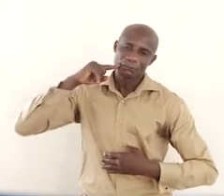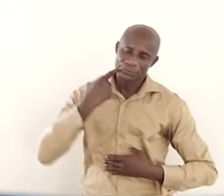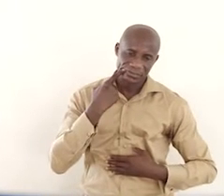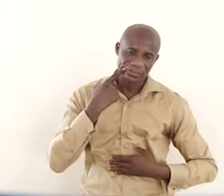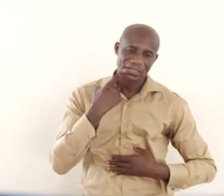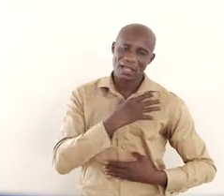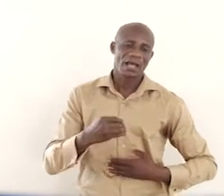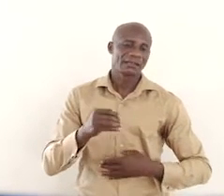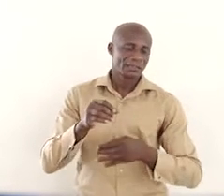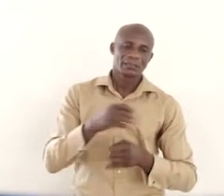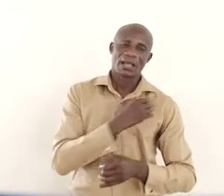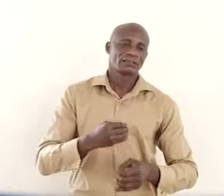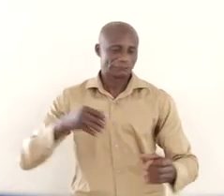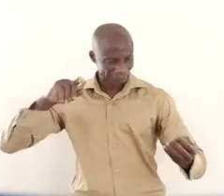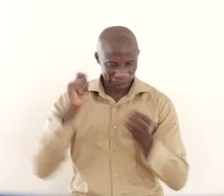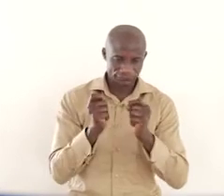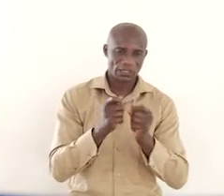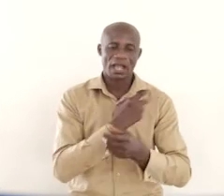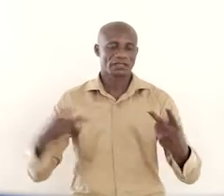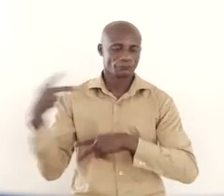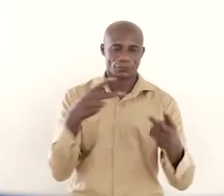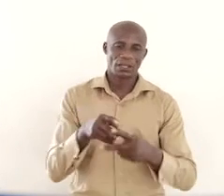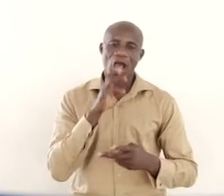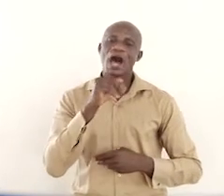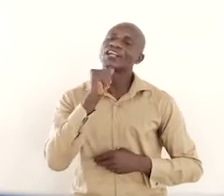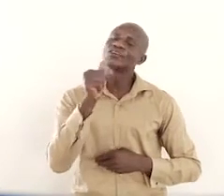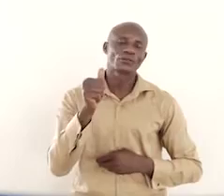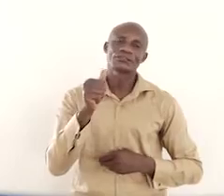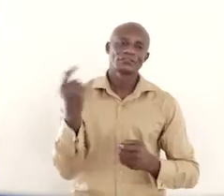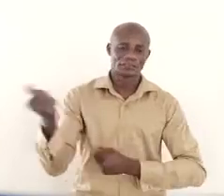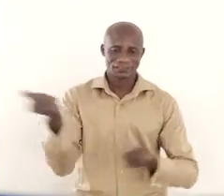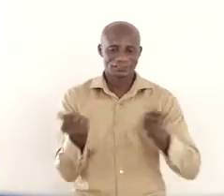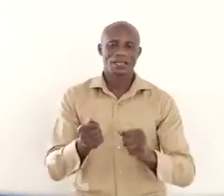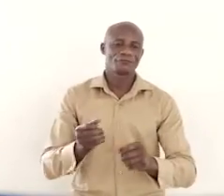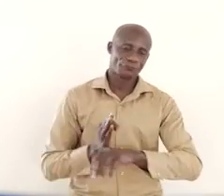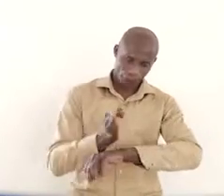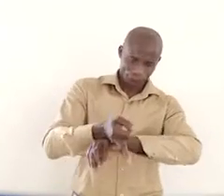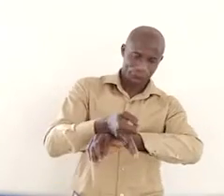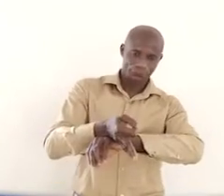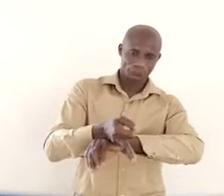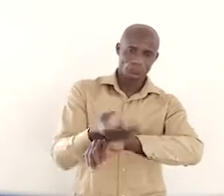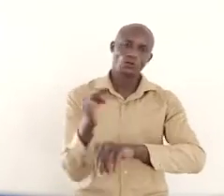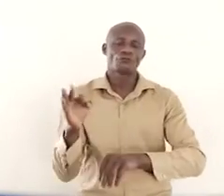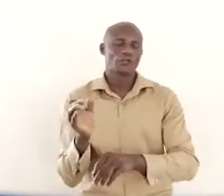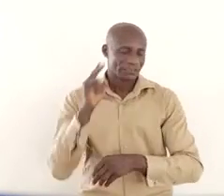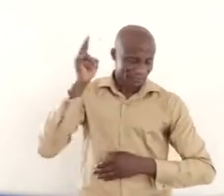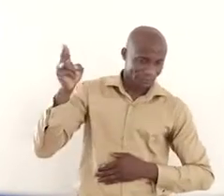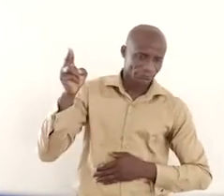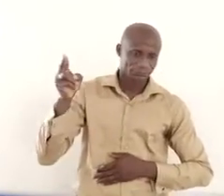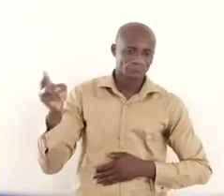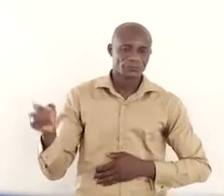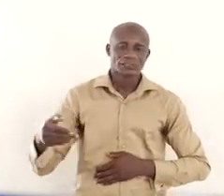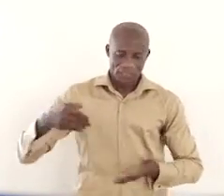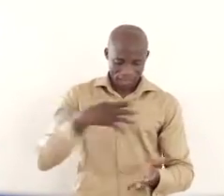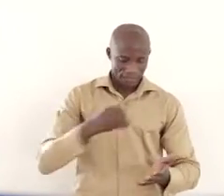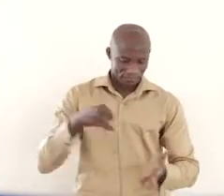bitterness, resentment and malice, vengeance and violence are no longer the driving force of history. And